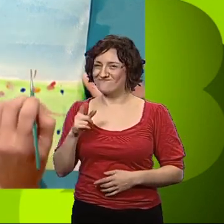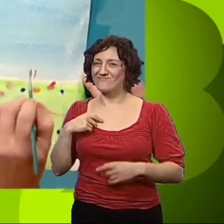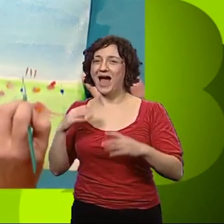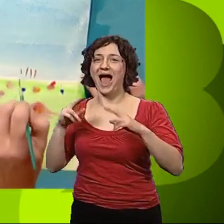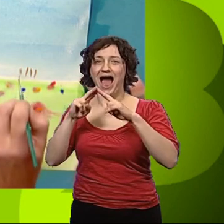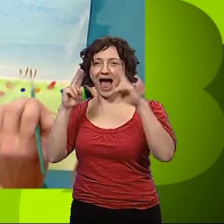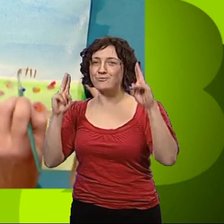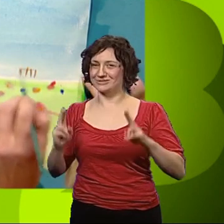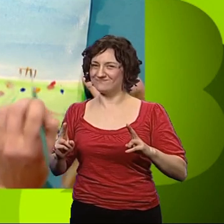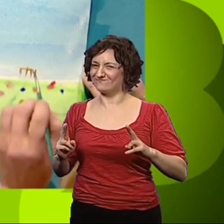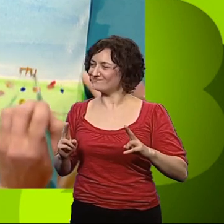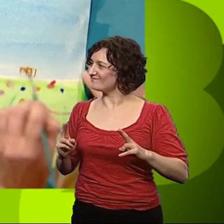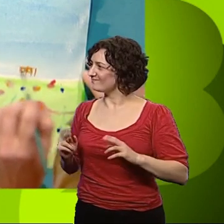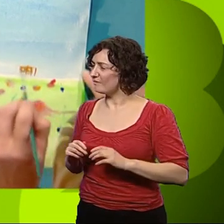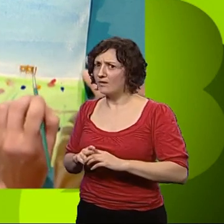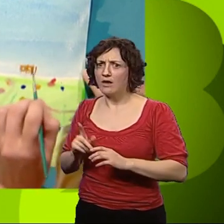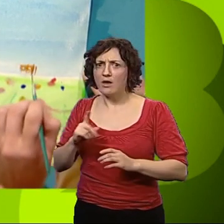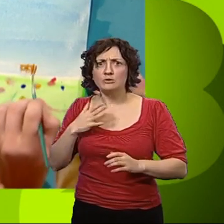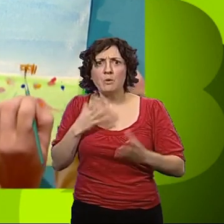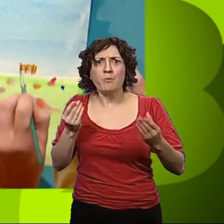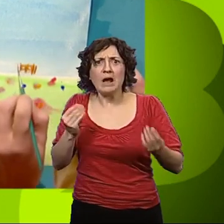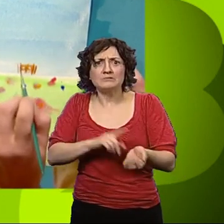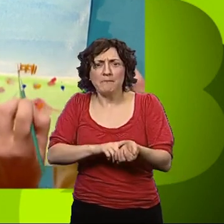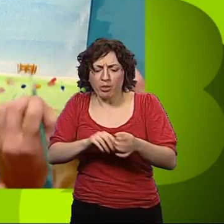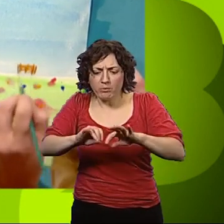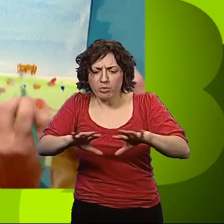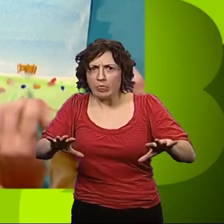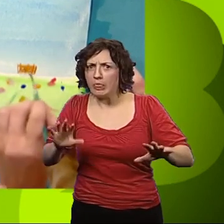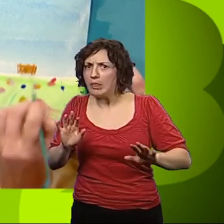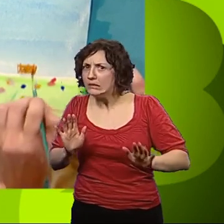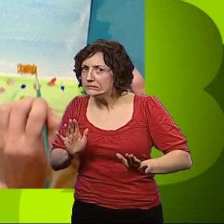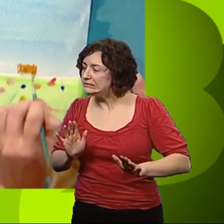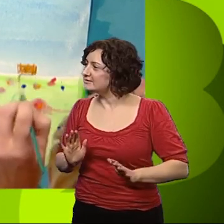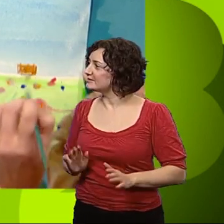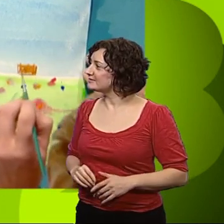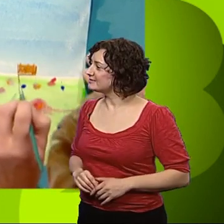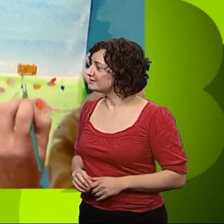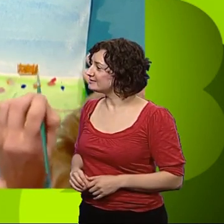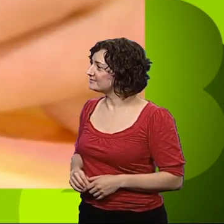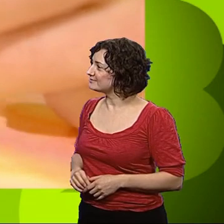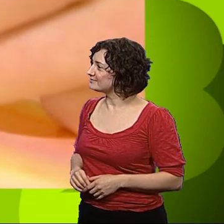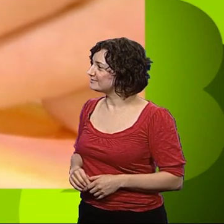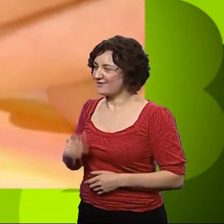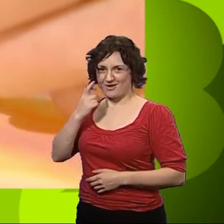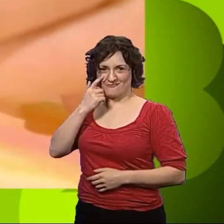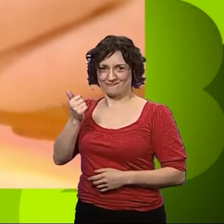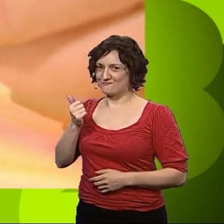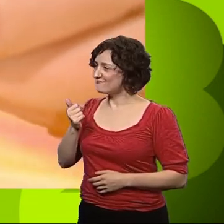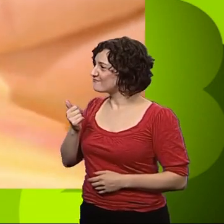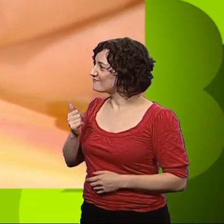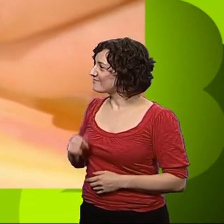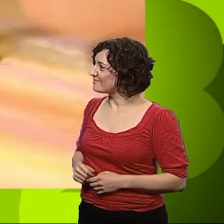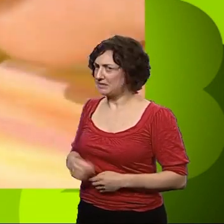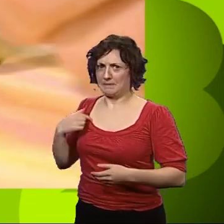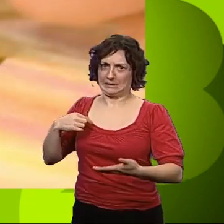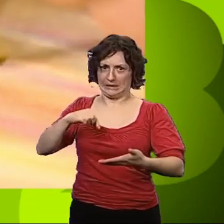wet. Yes, look at that. Well, my silhouette's coming on a treat now. So it really stands out against the sunset, you